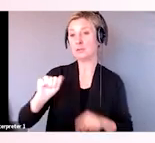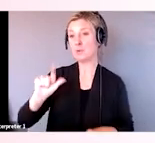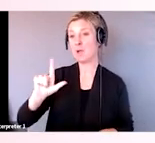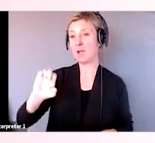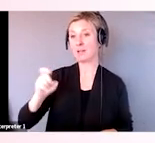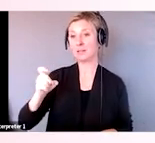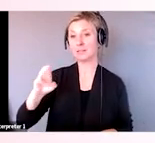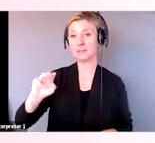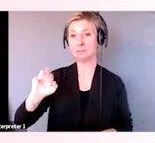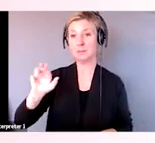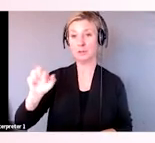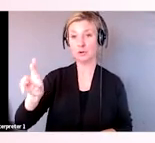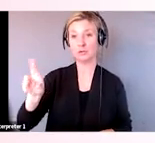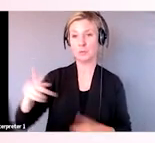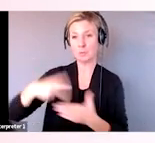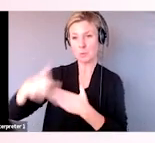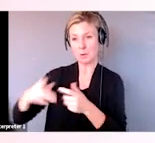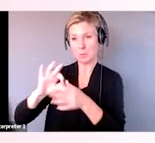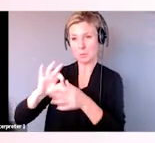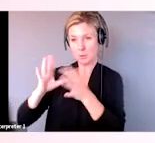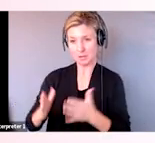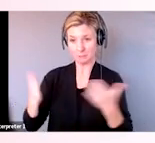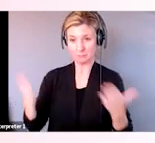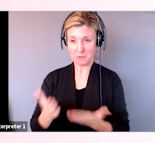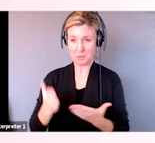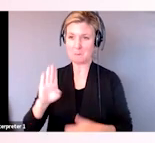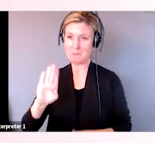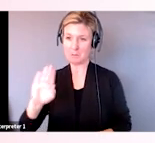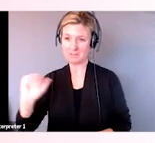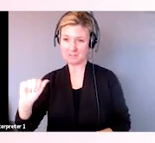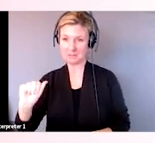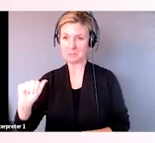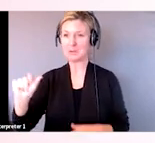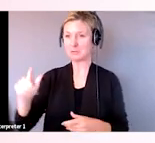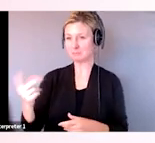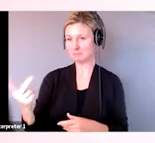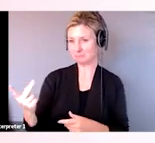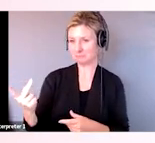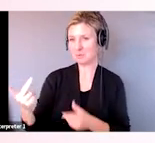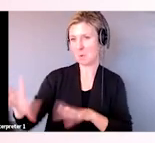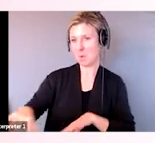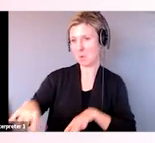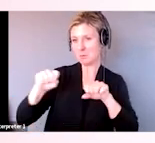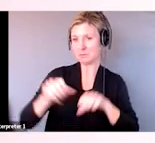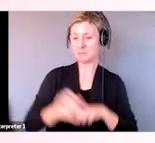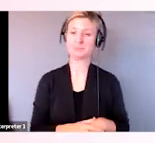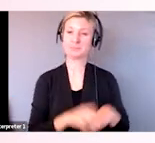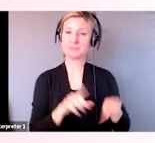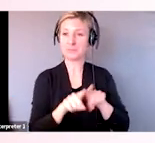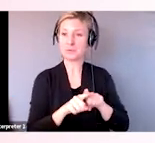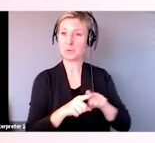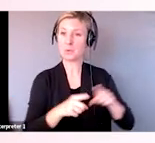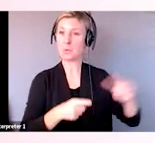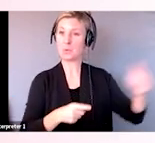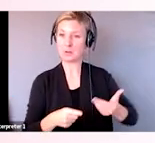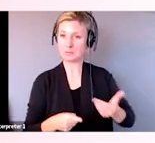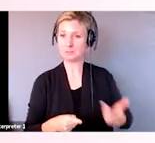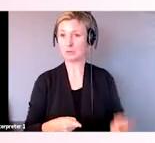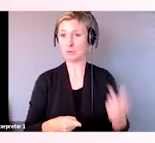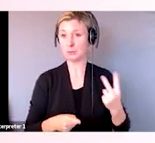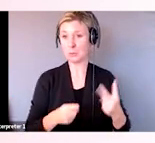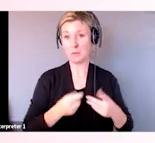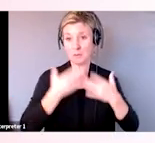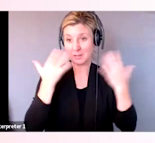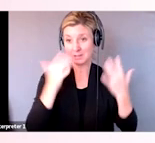Boundless Accelerator. I'd also like to welcome our two friendly American Sign Language interpreters